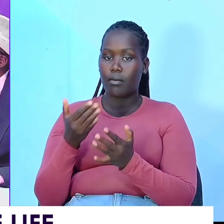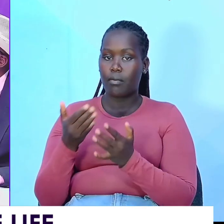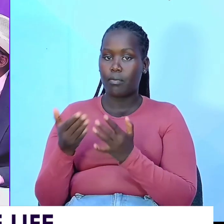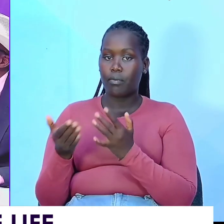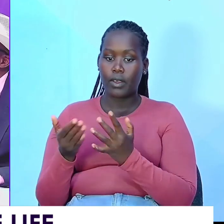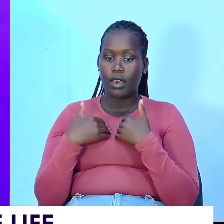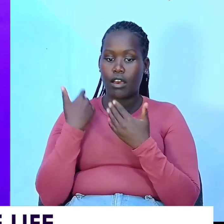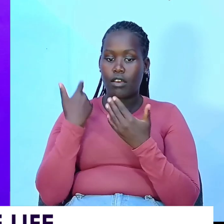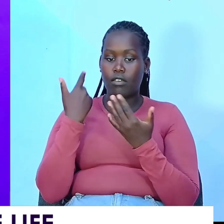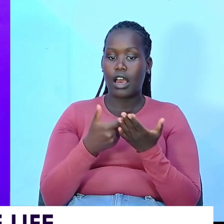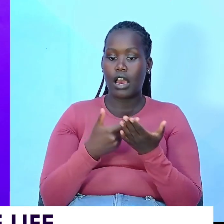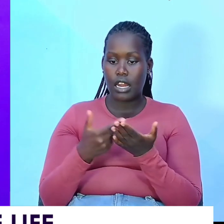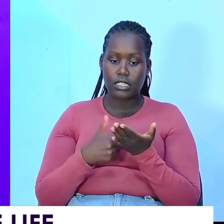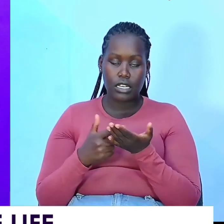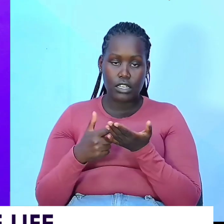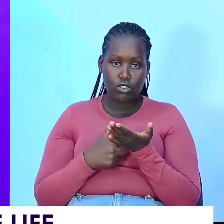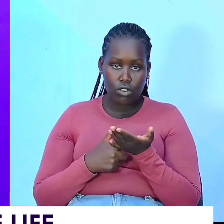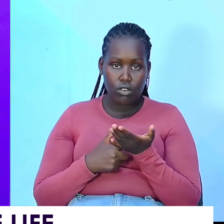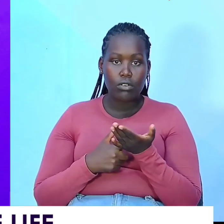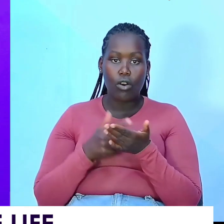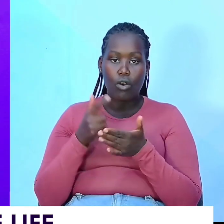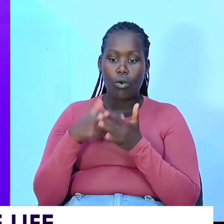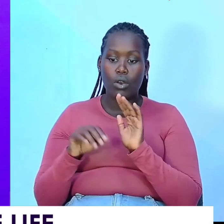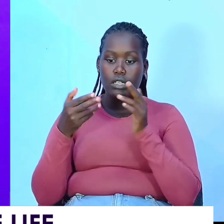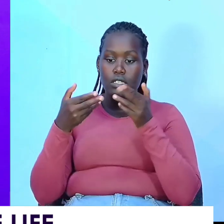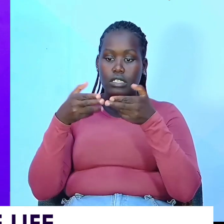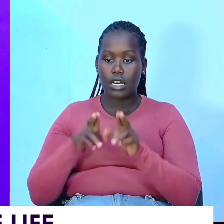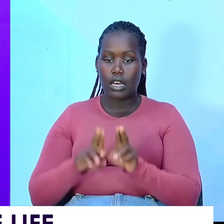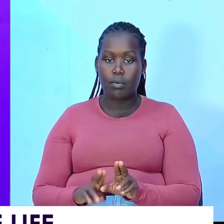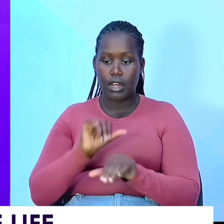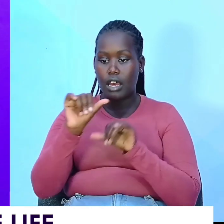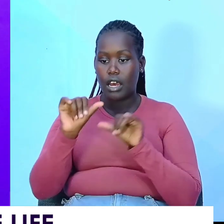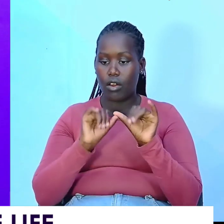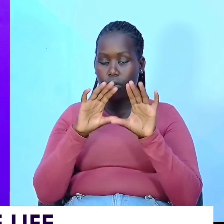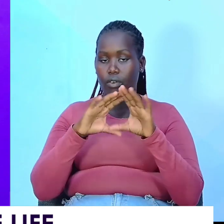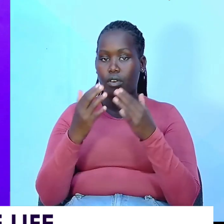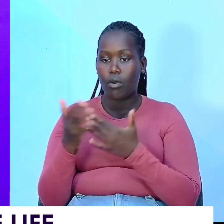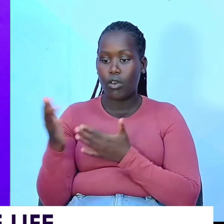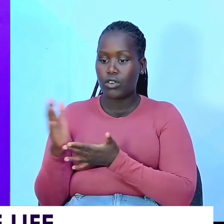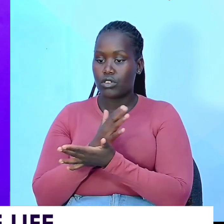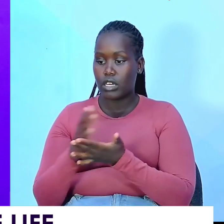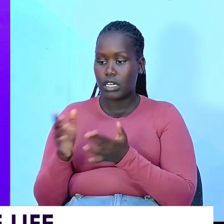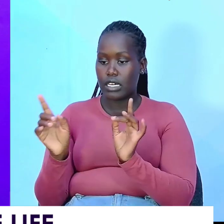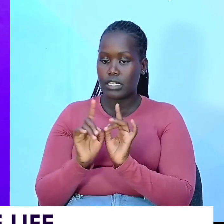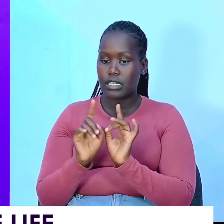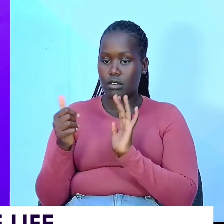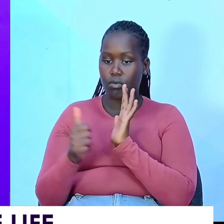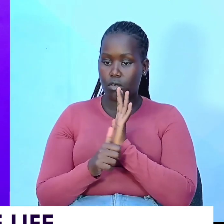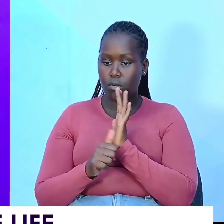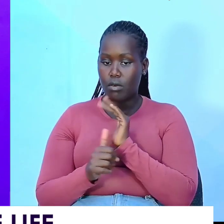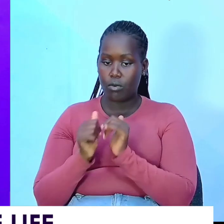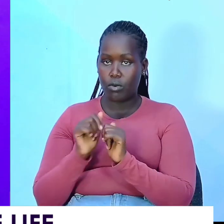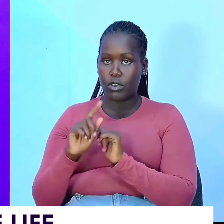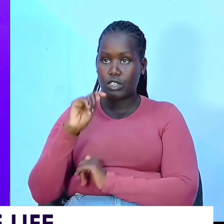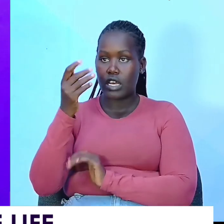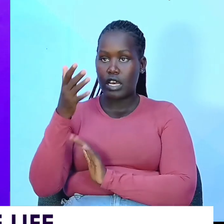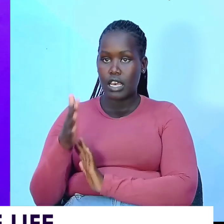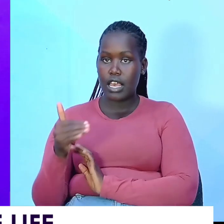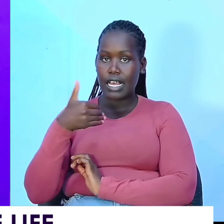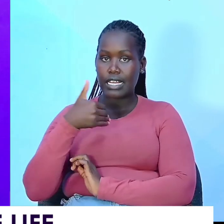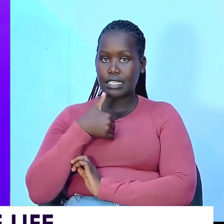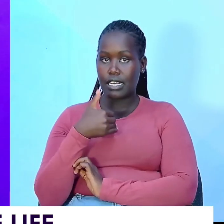chat. Let's see what's happening around the world. Are you sharing the same problems that Kenyans here in Nairobi are